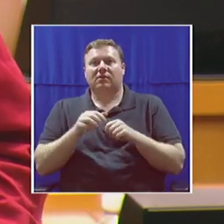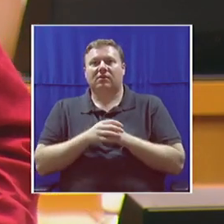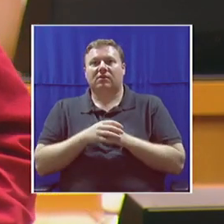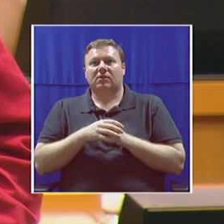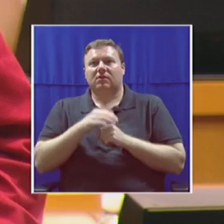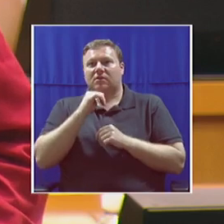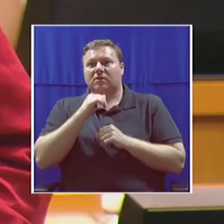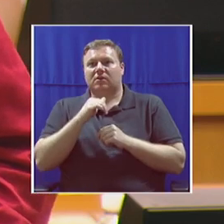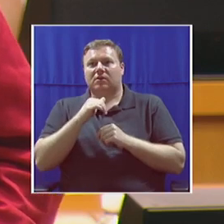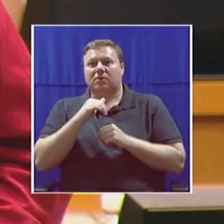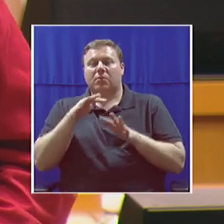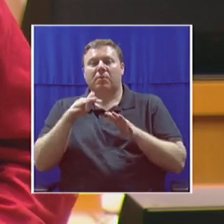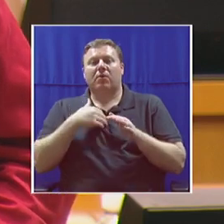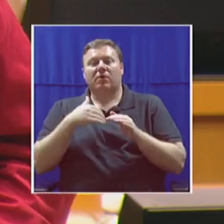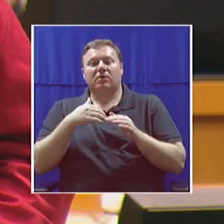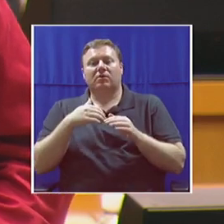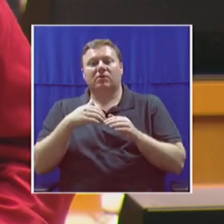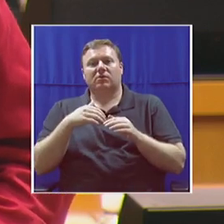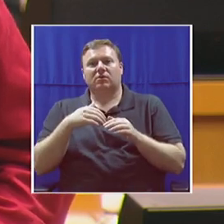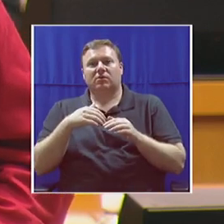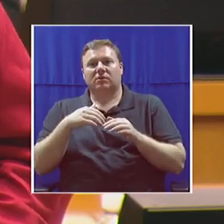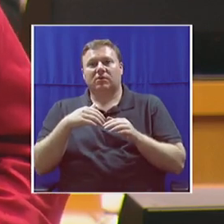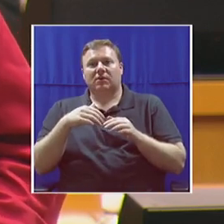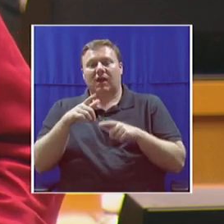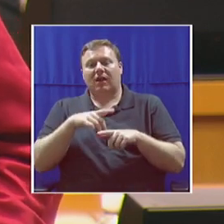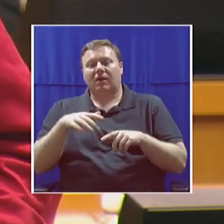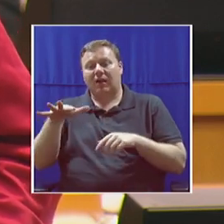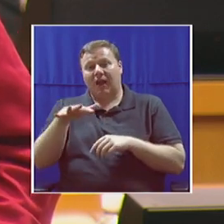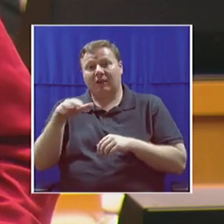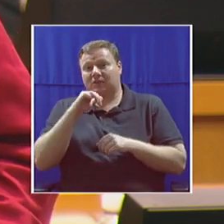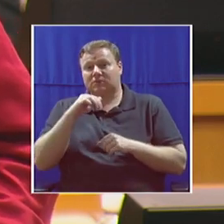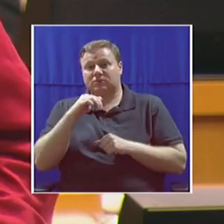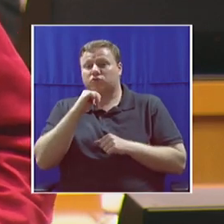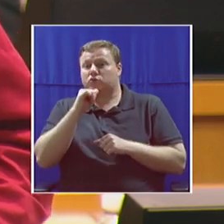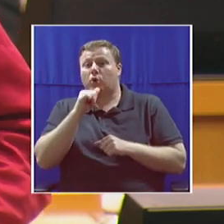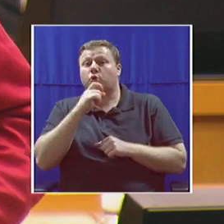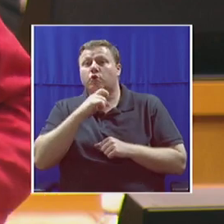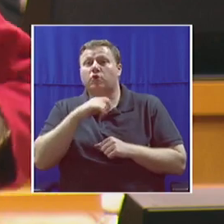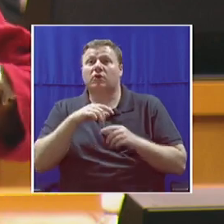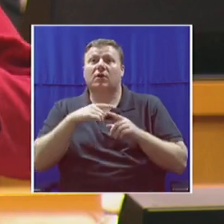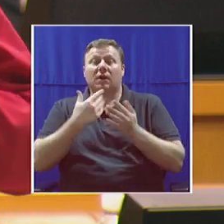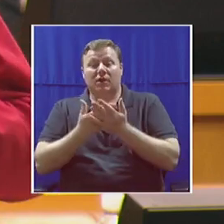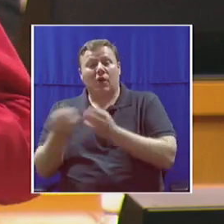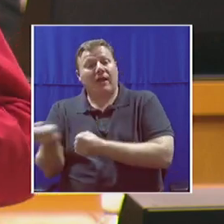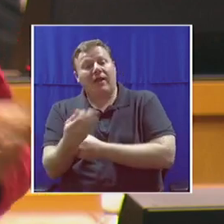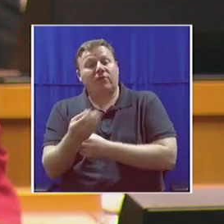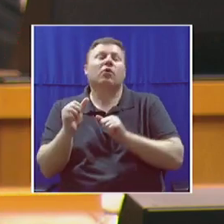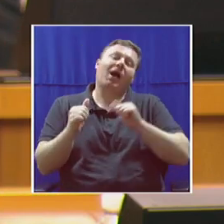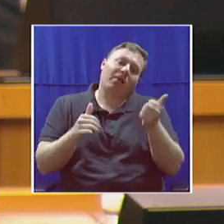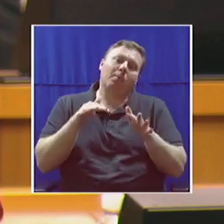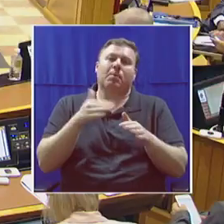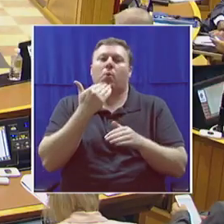sitting on productive land unused when there are people who can put that land into very good use thank